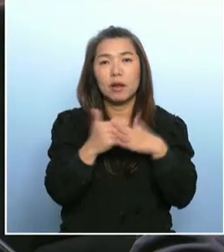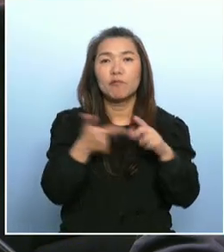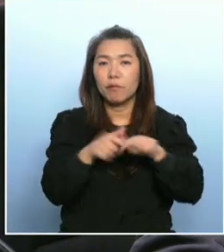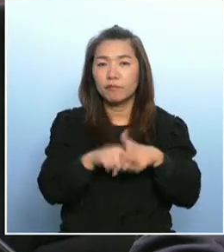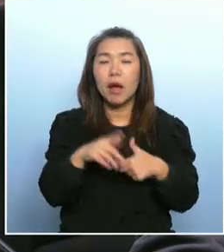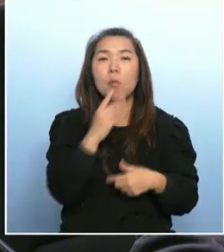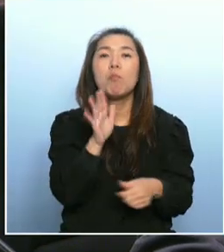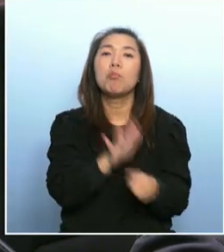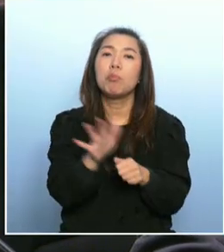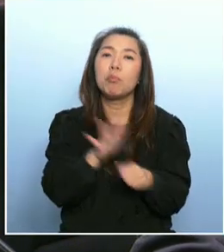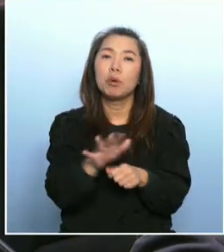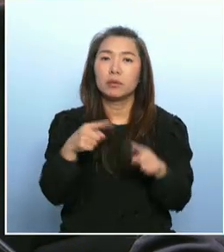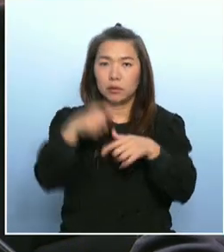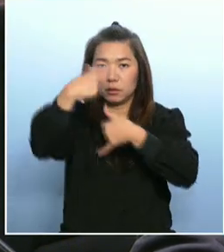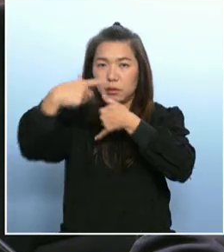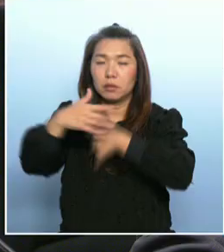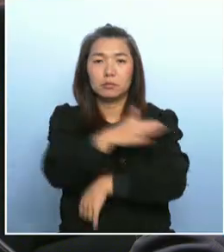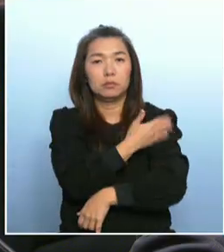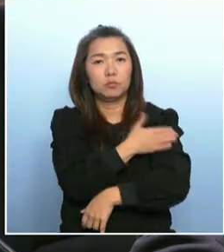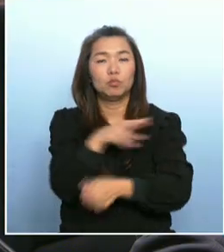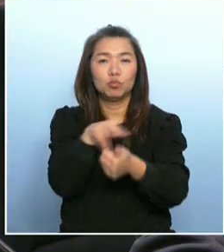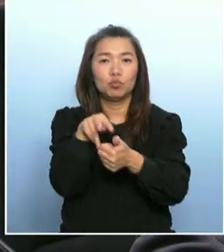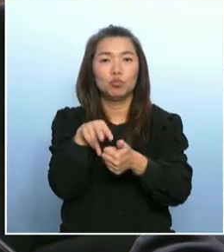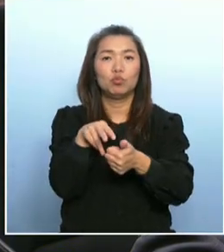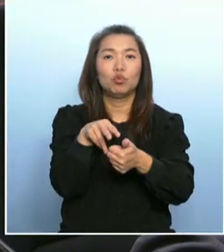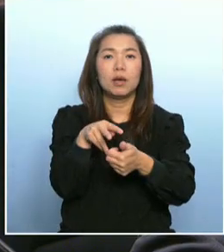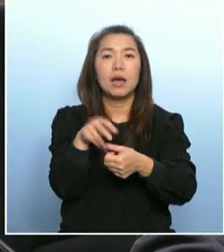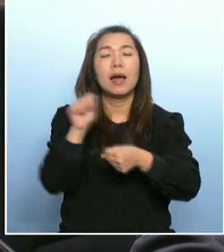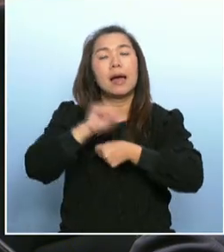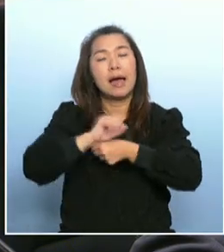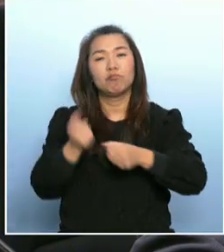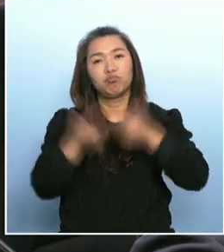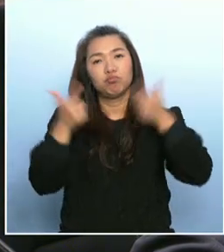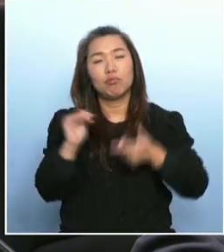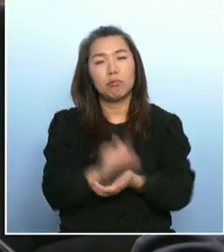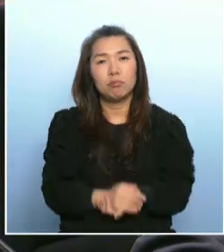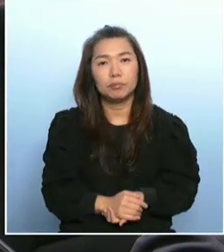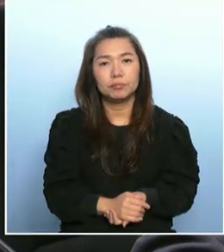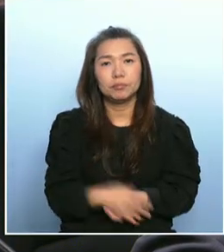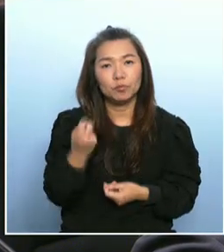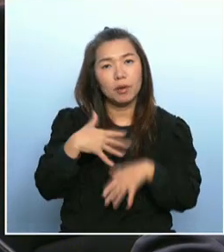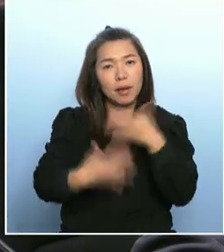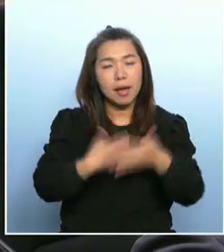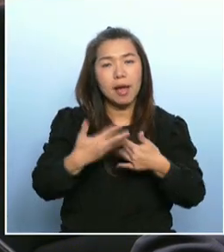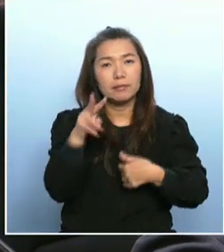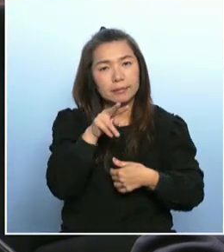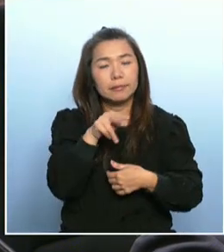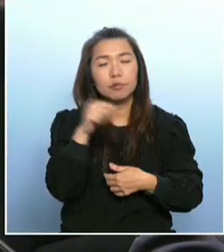able to introduce equipment and technology to allow a single care workers to care for more